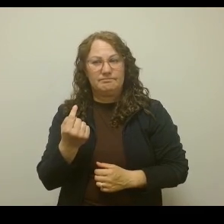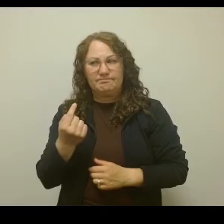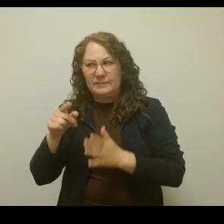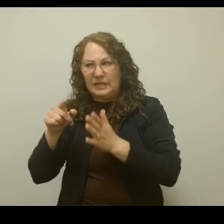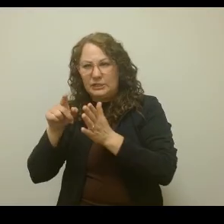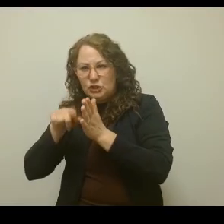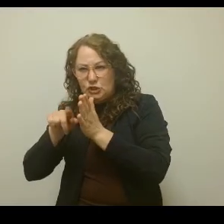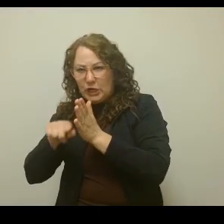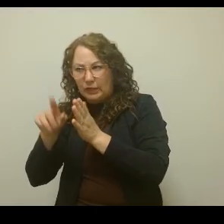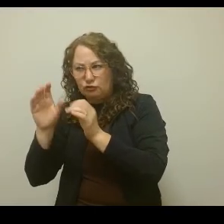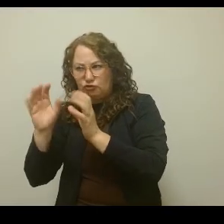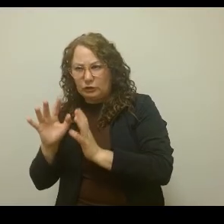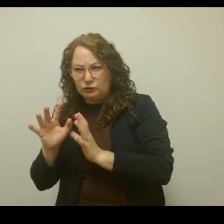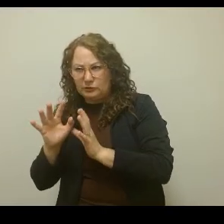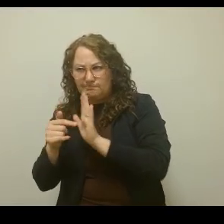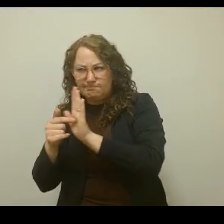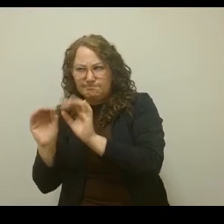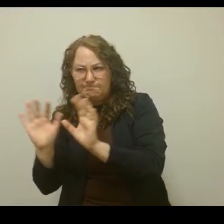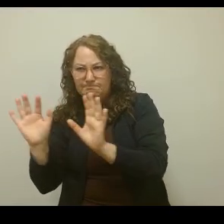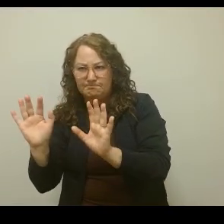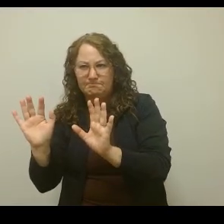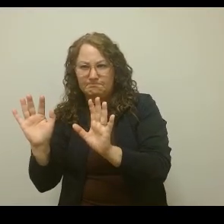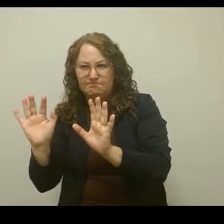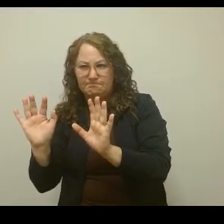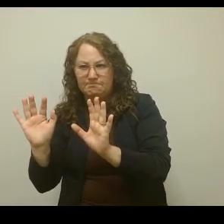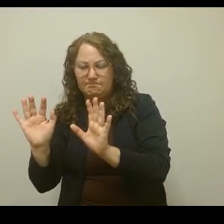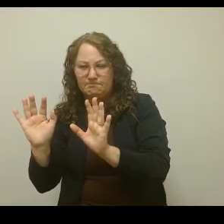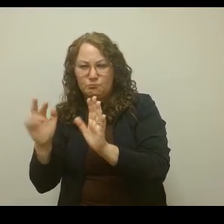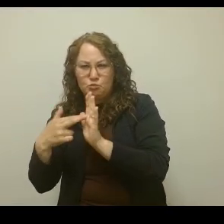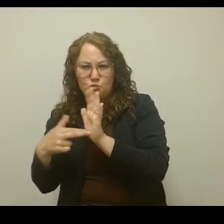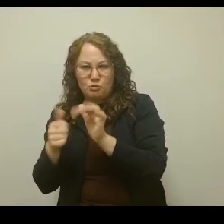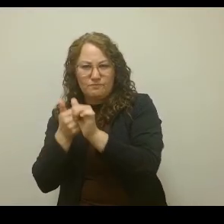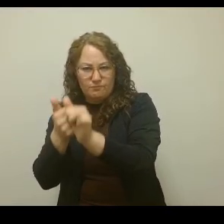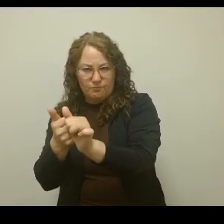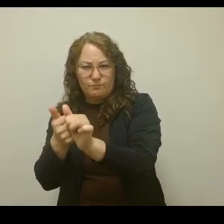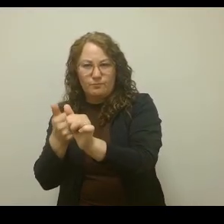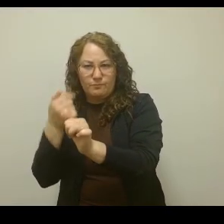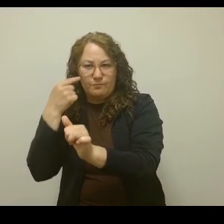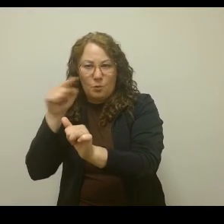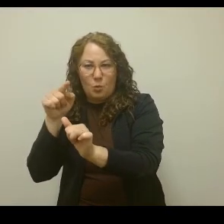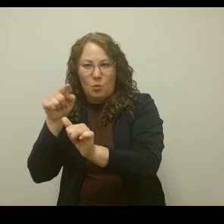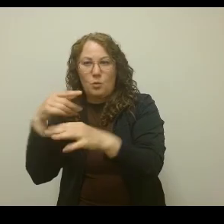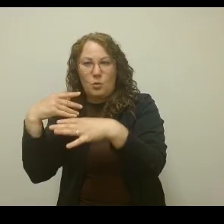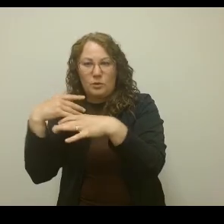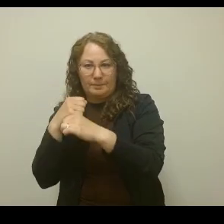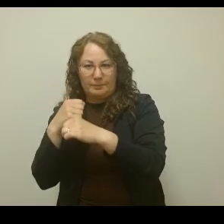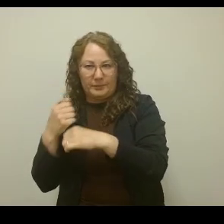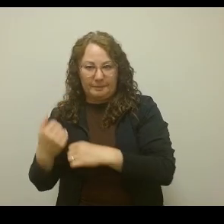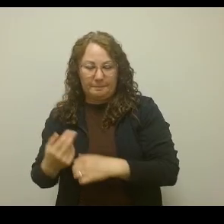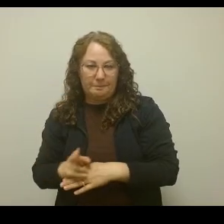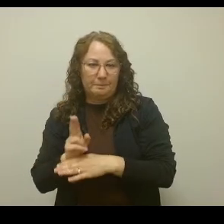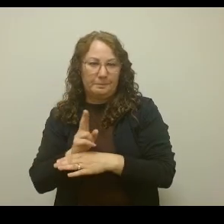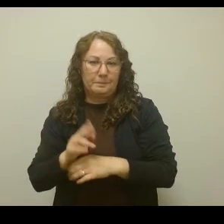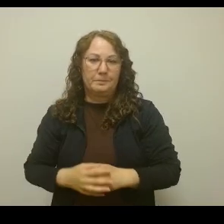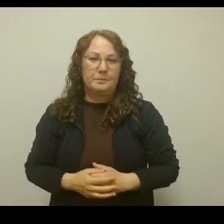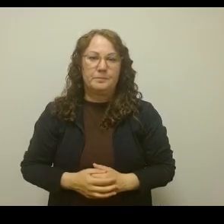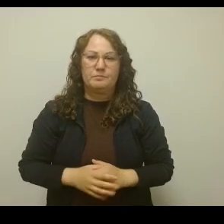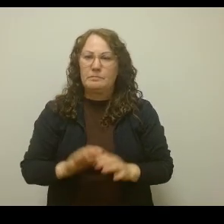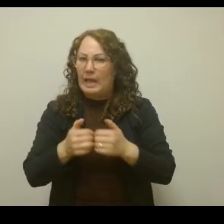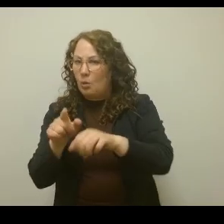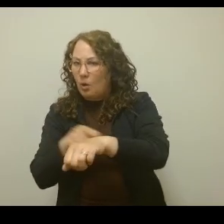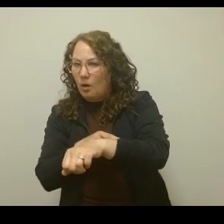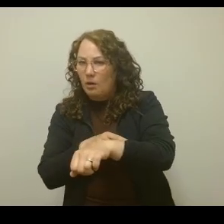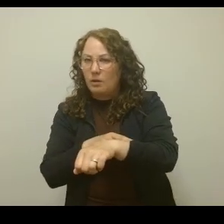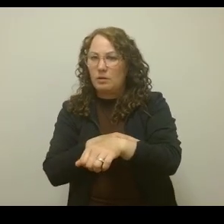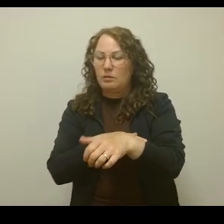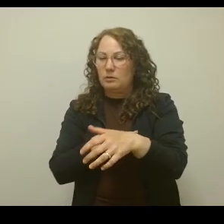your instructors on the guidelines around writing a summary. How long